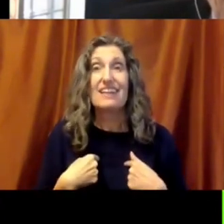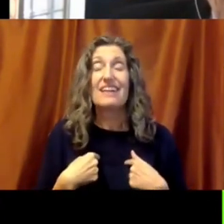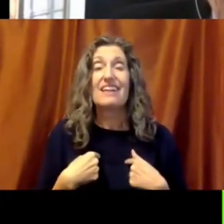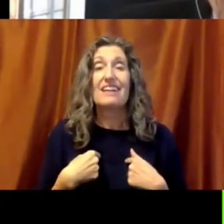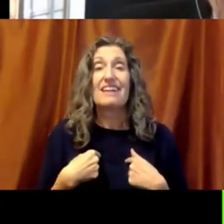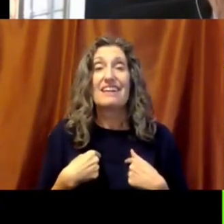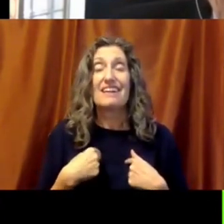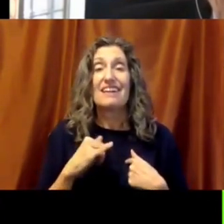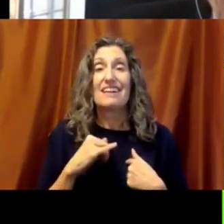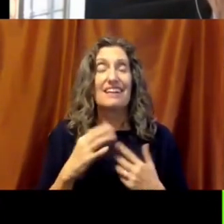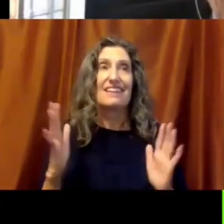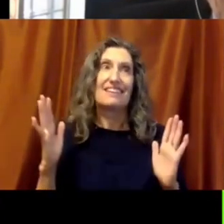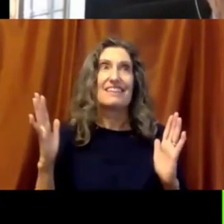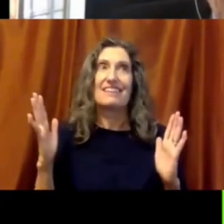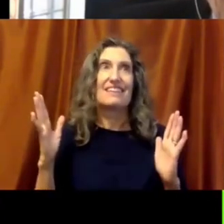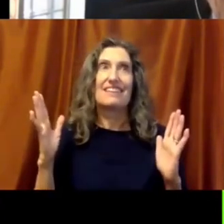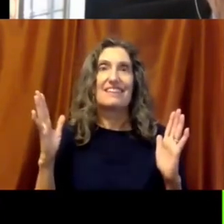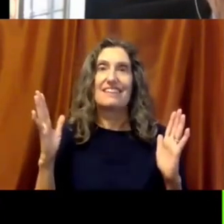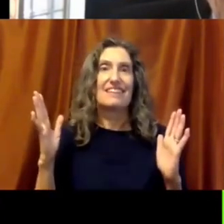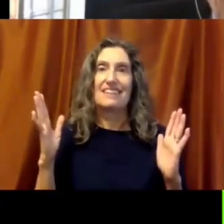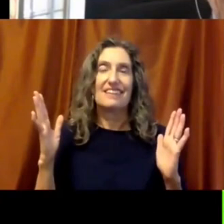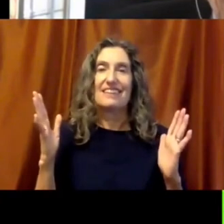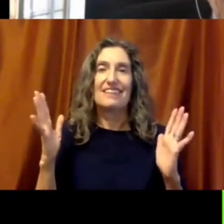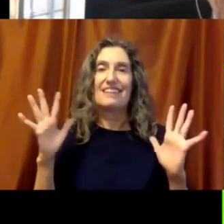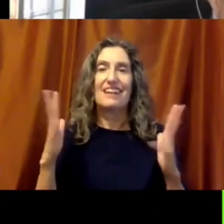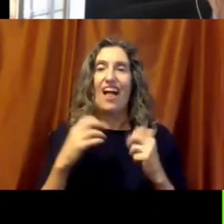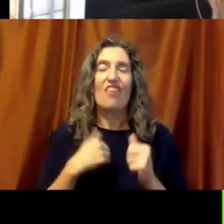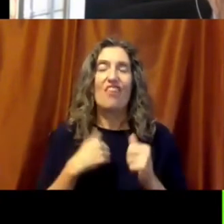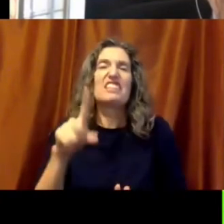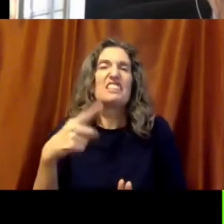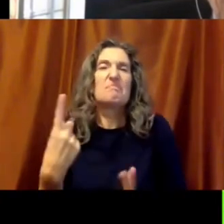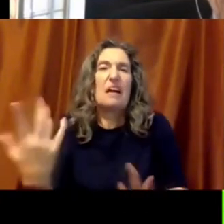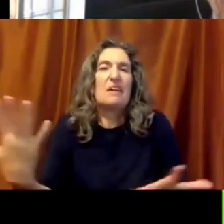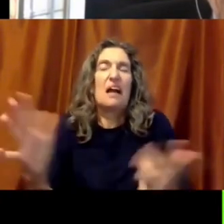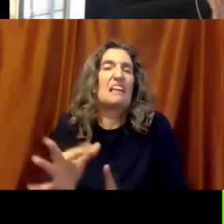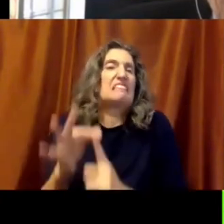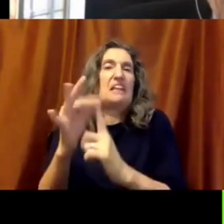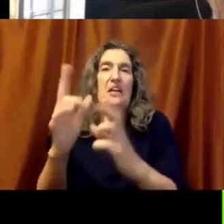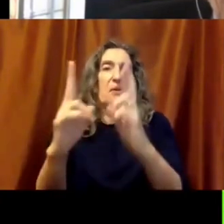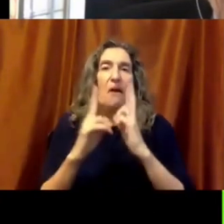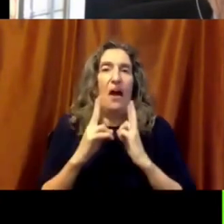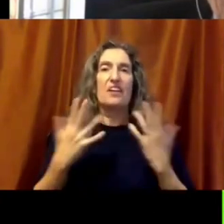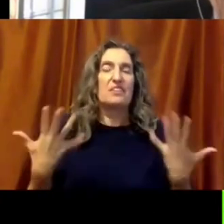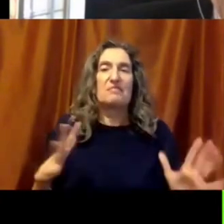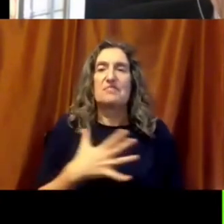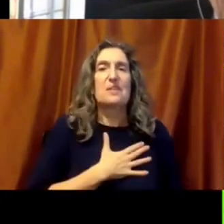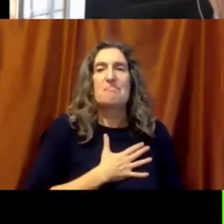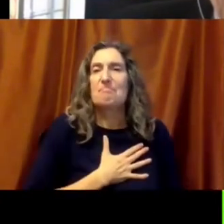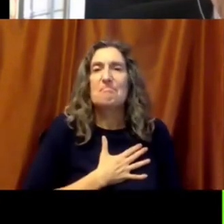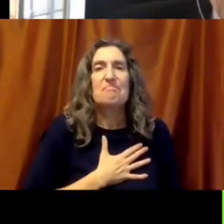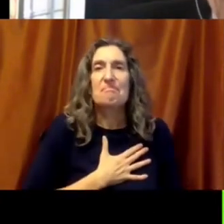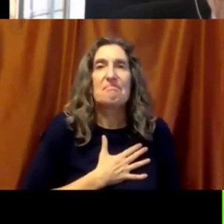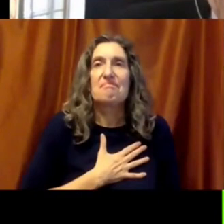is a singular honor, an honor that,